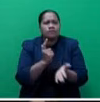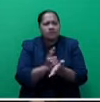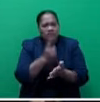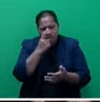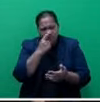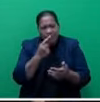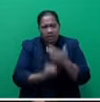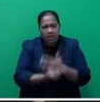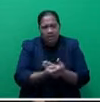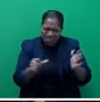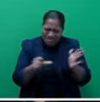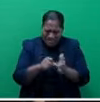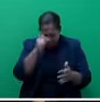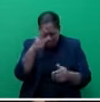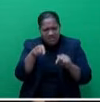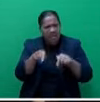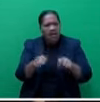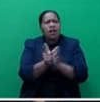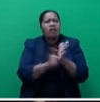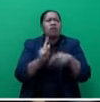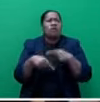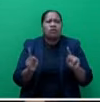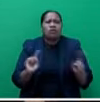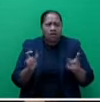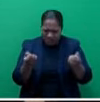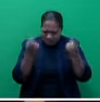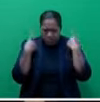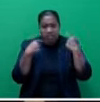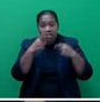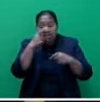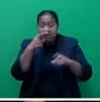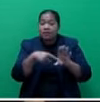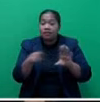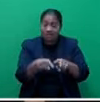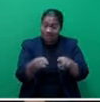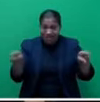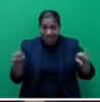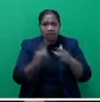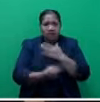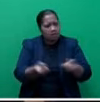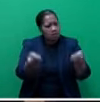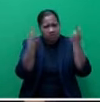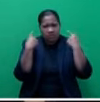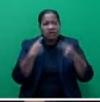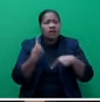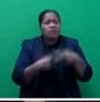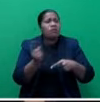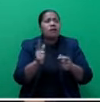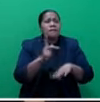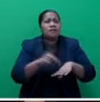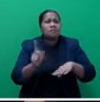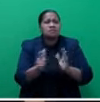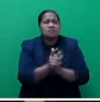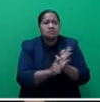understanding some of those laws. The public out there has no idea what the passport law changes are,